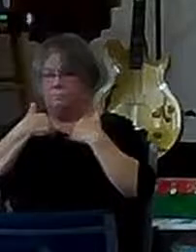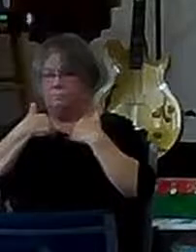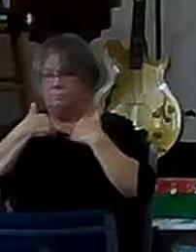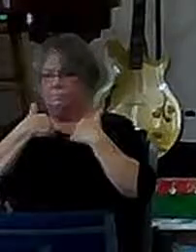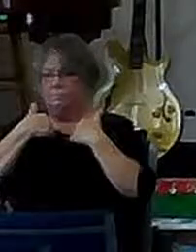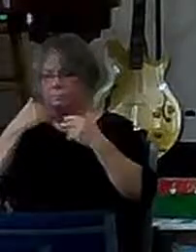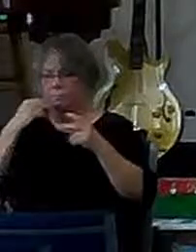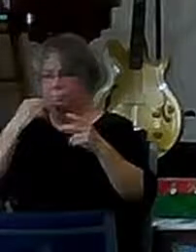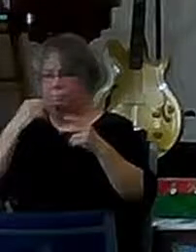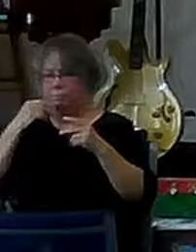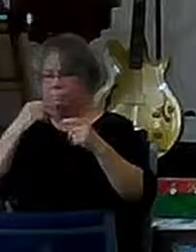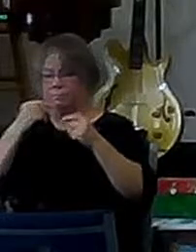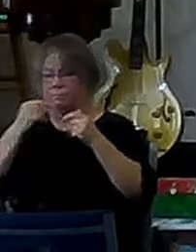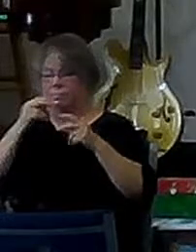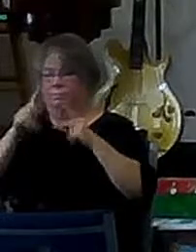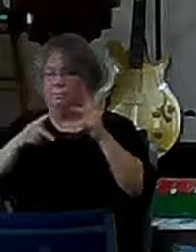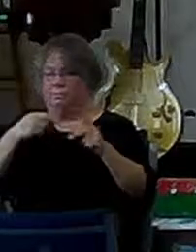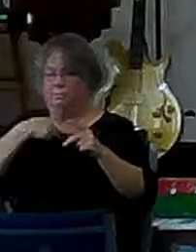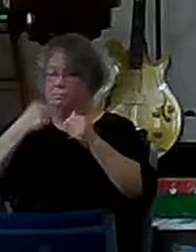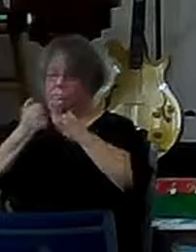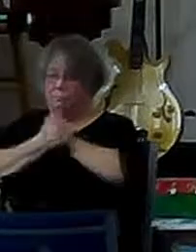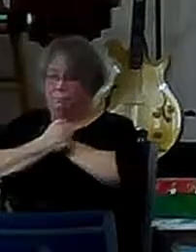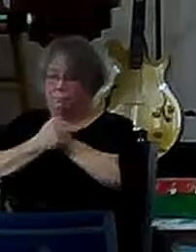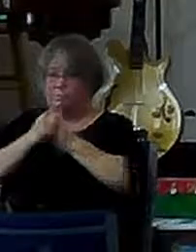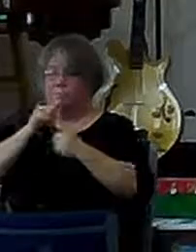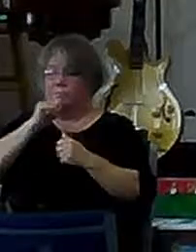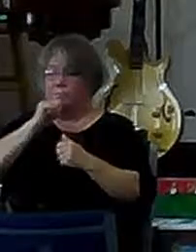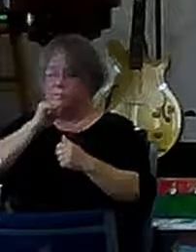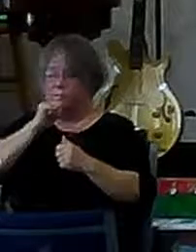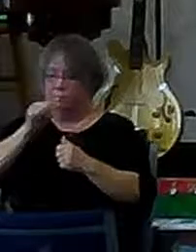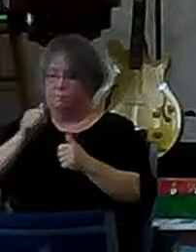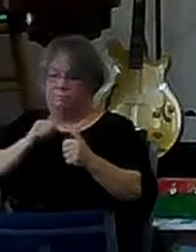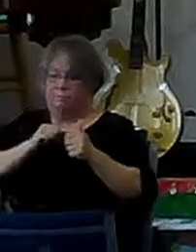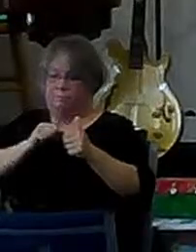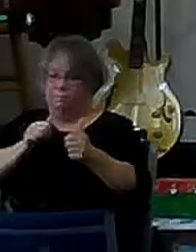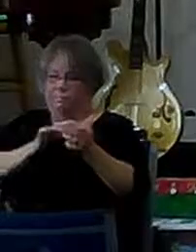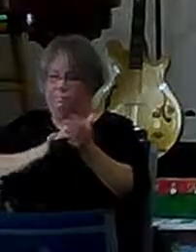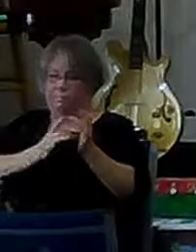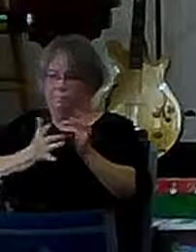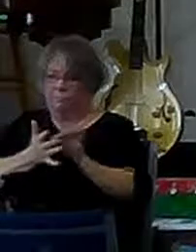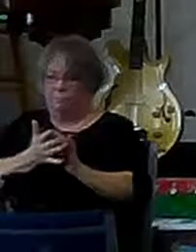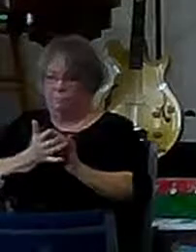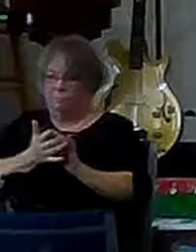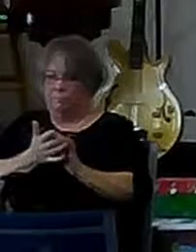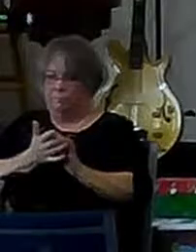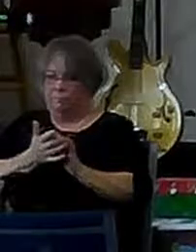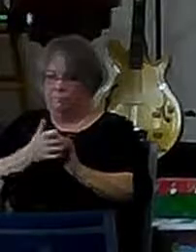of Jesus. Are they elect or are they not?